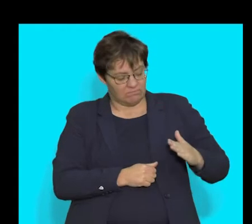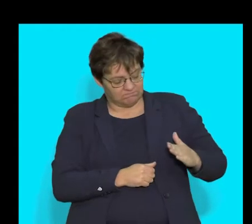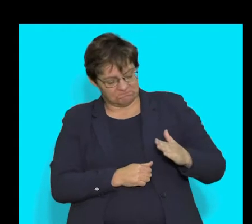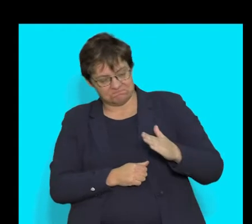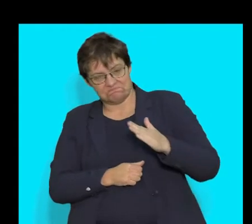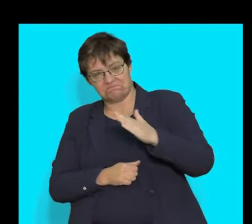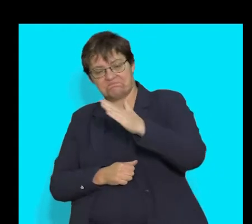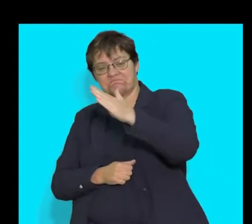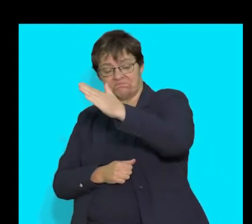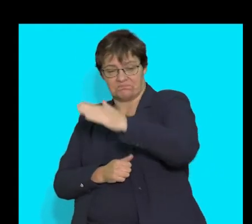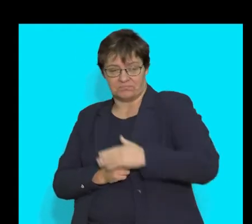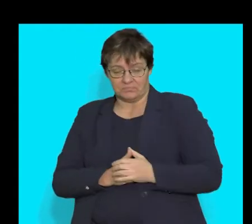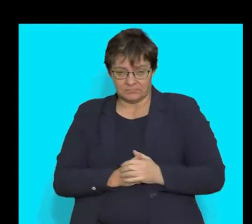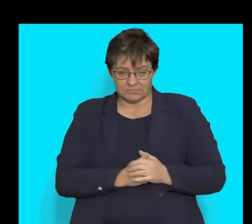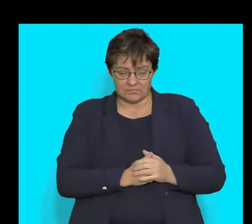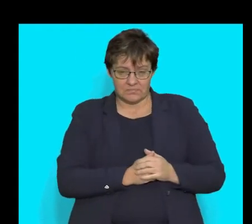gradient.